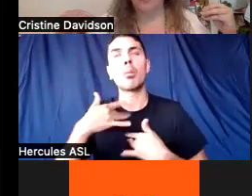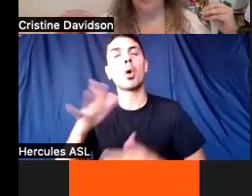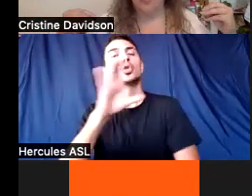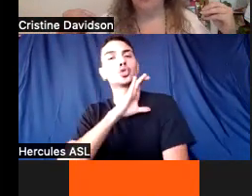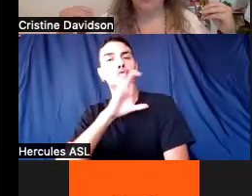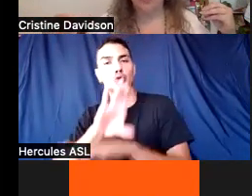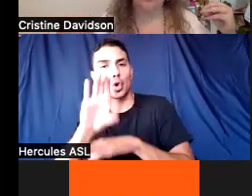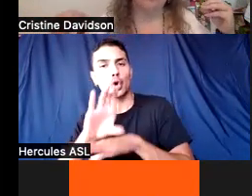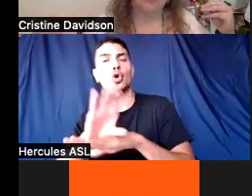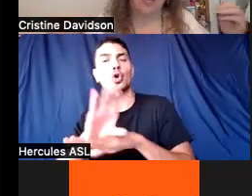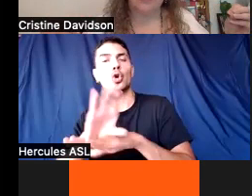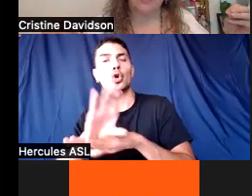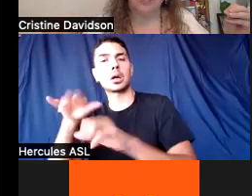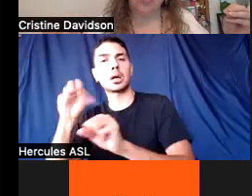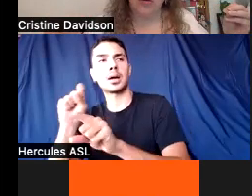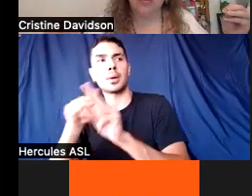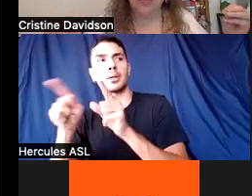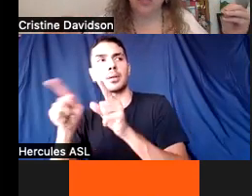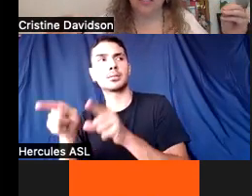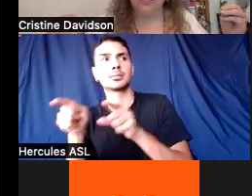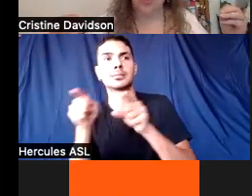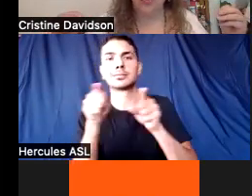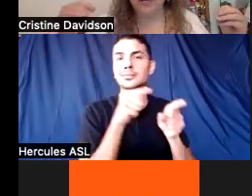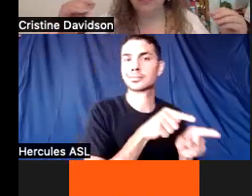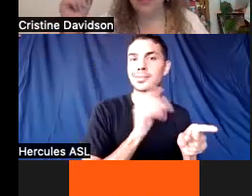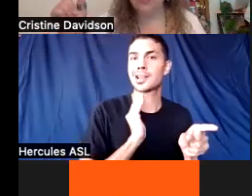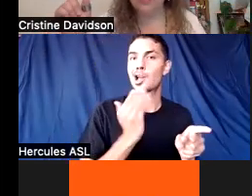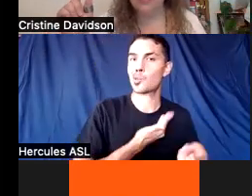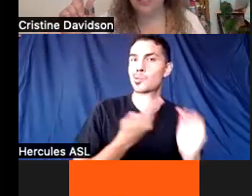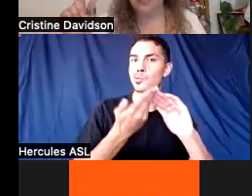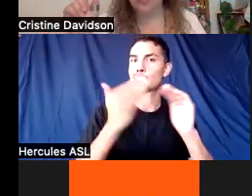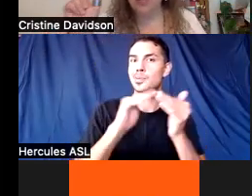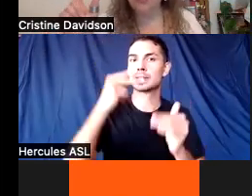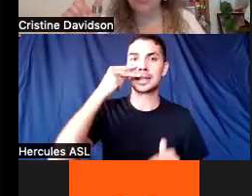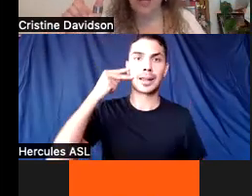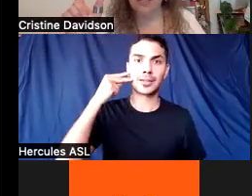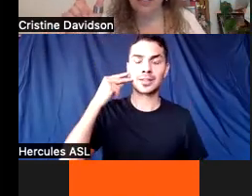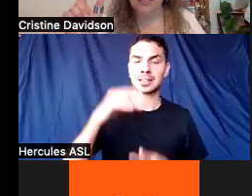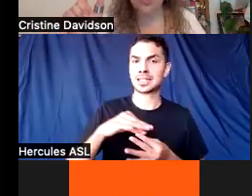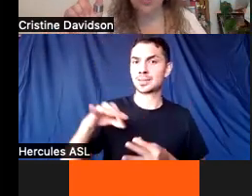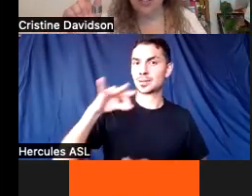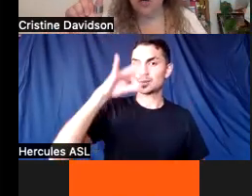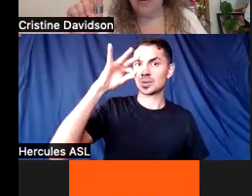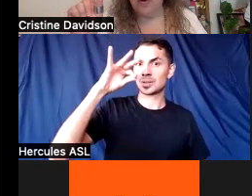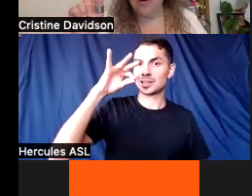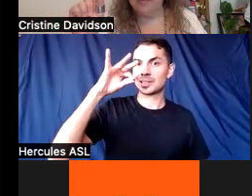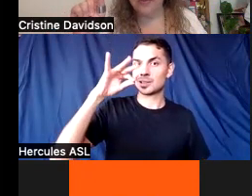from spiritual abuse happening in our own communities or people using their cultural knowledge